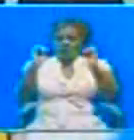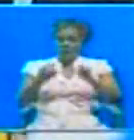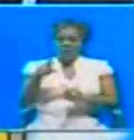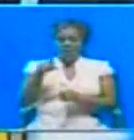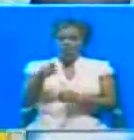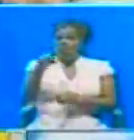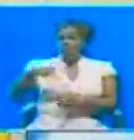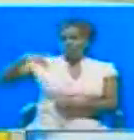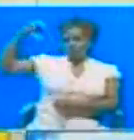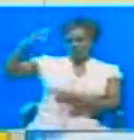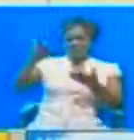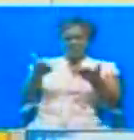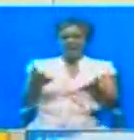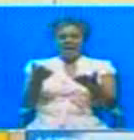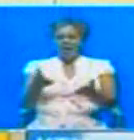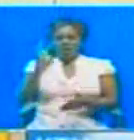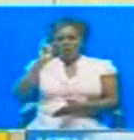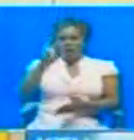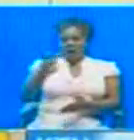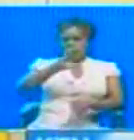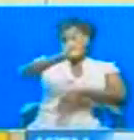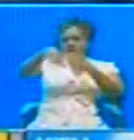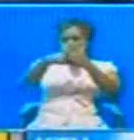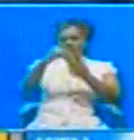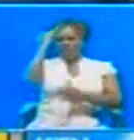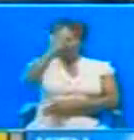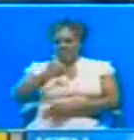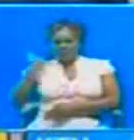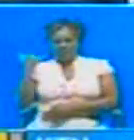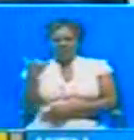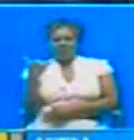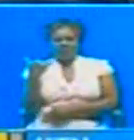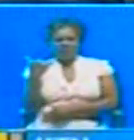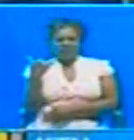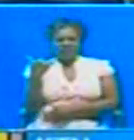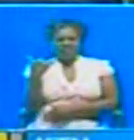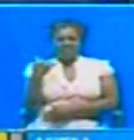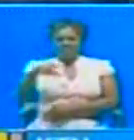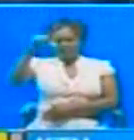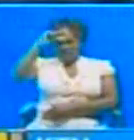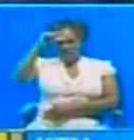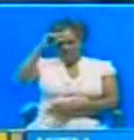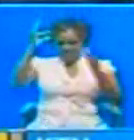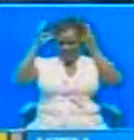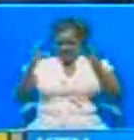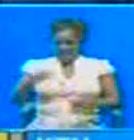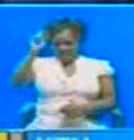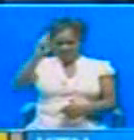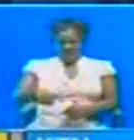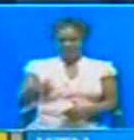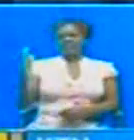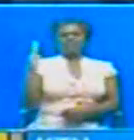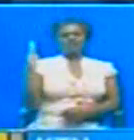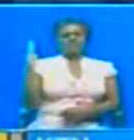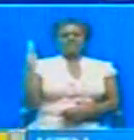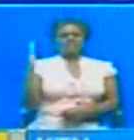know. For now, all eyes are Yvonne. The Christian clergy are very emphatic that the government must move decisively on matters security.